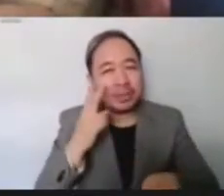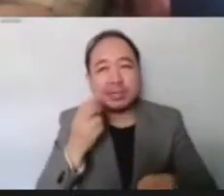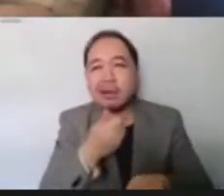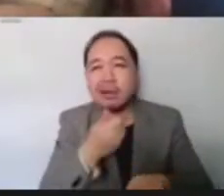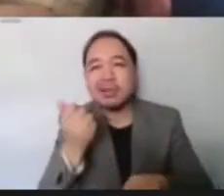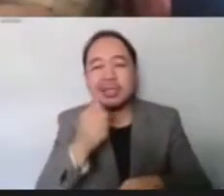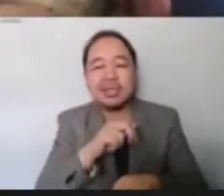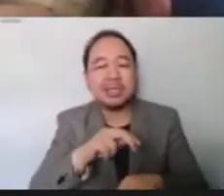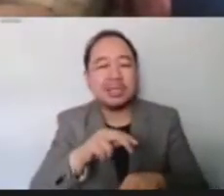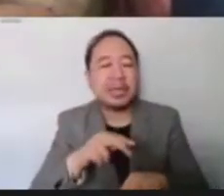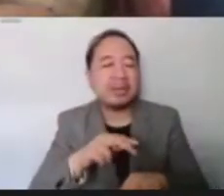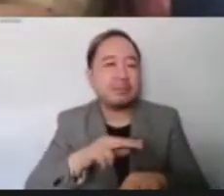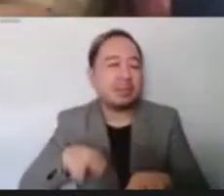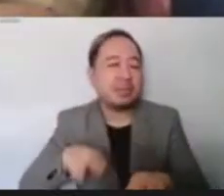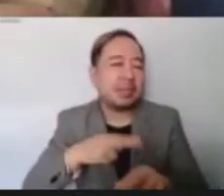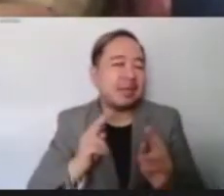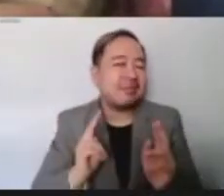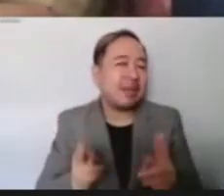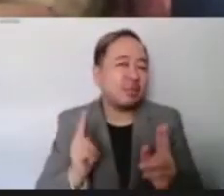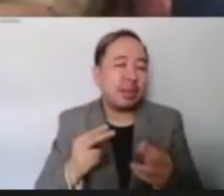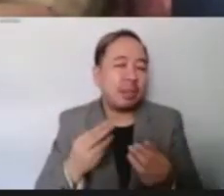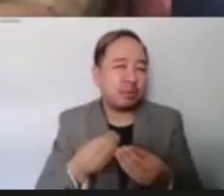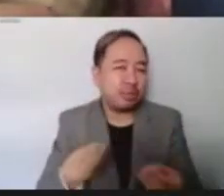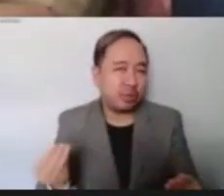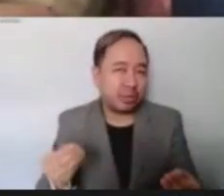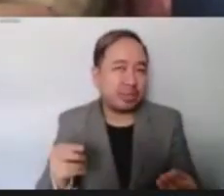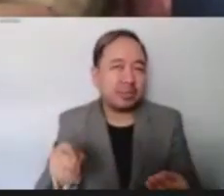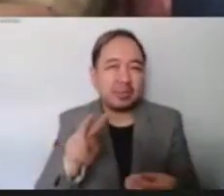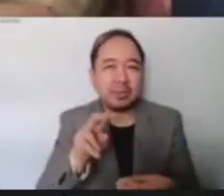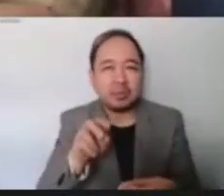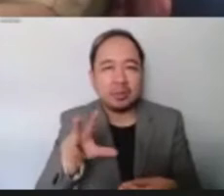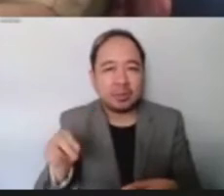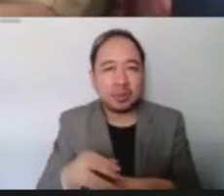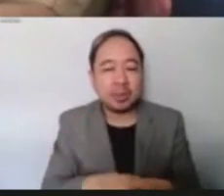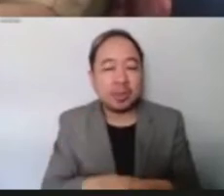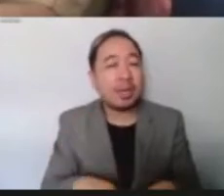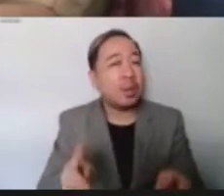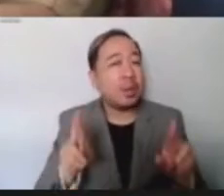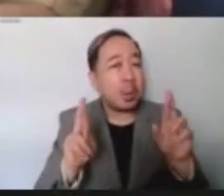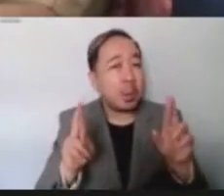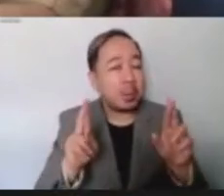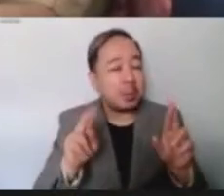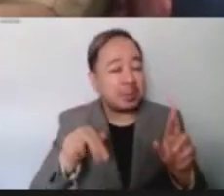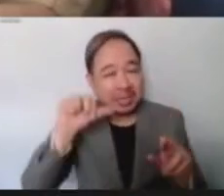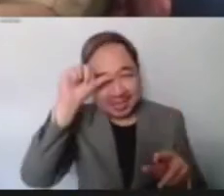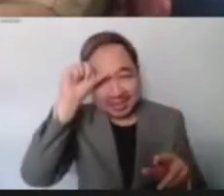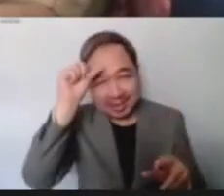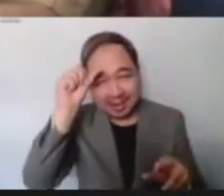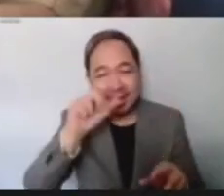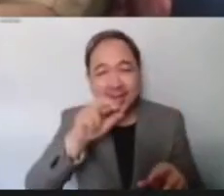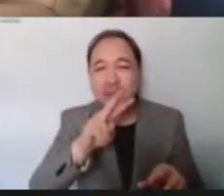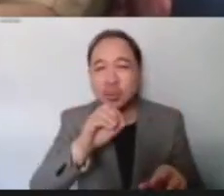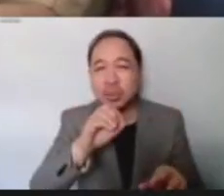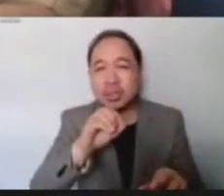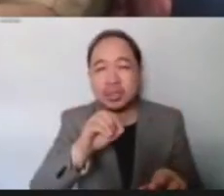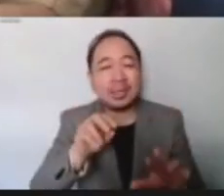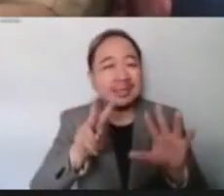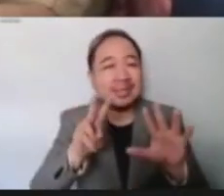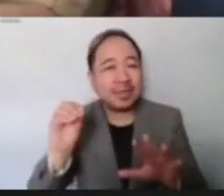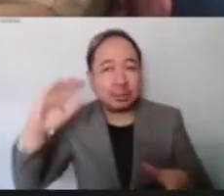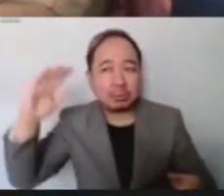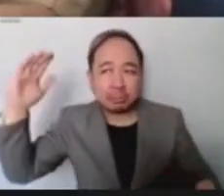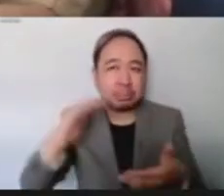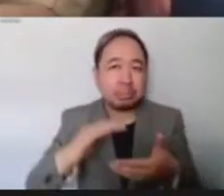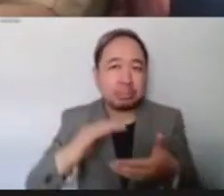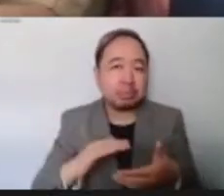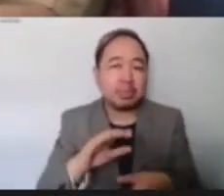intends to achieve Net Zero carbon emissions by 2070 and to meet 50 of its electricity needs from renewable sources